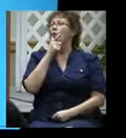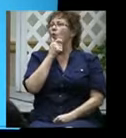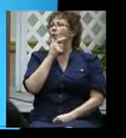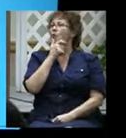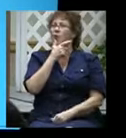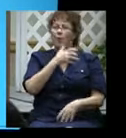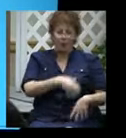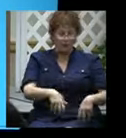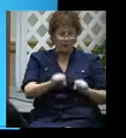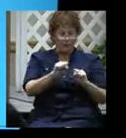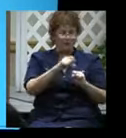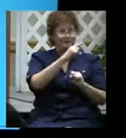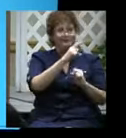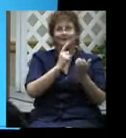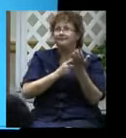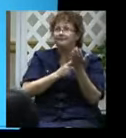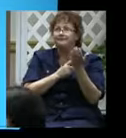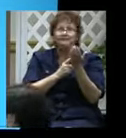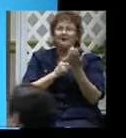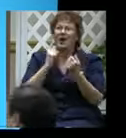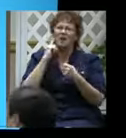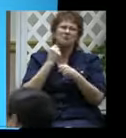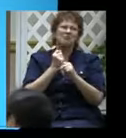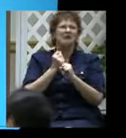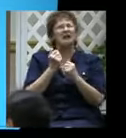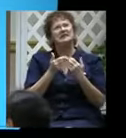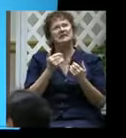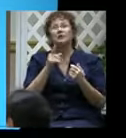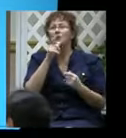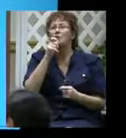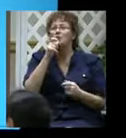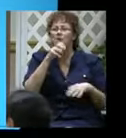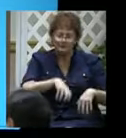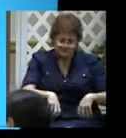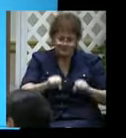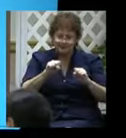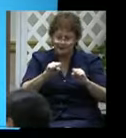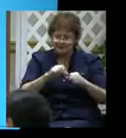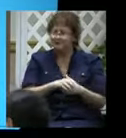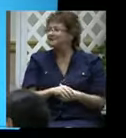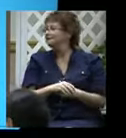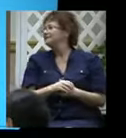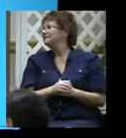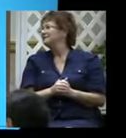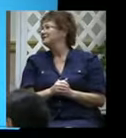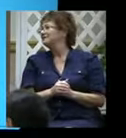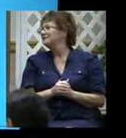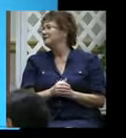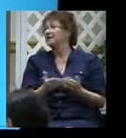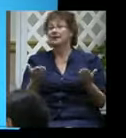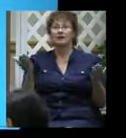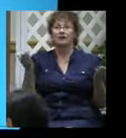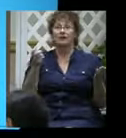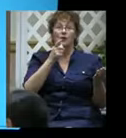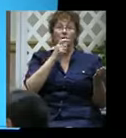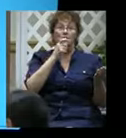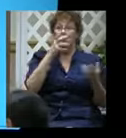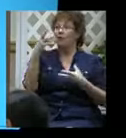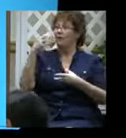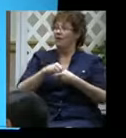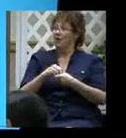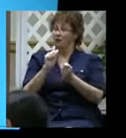mean, all this work that I'm talking about, make it sound easy, but it's actually somebody has to do it. It depends on who currently is involved